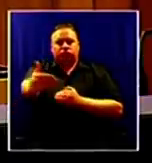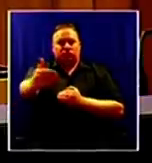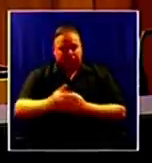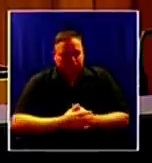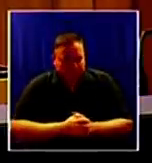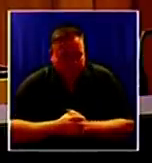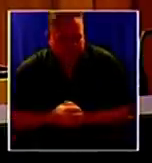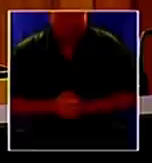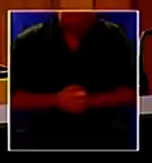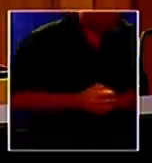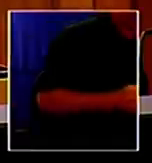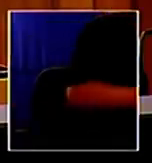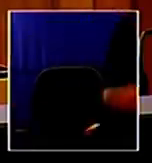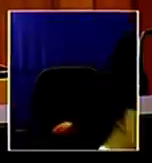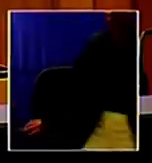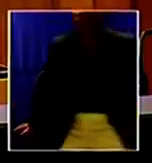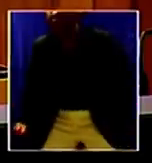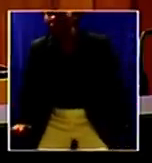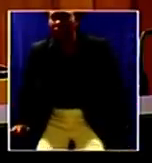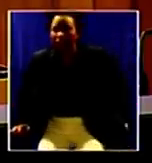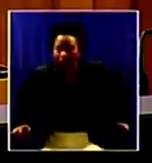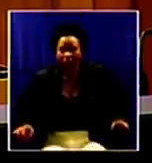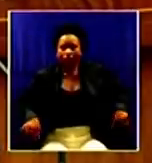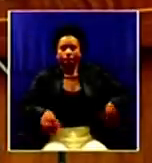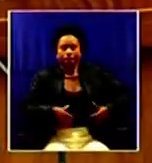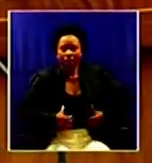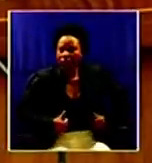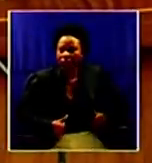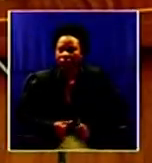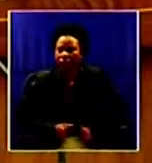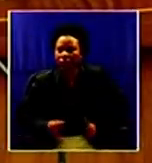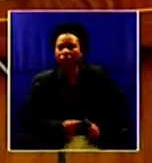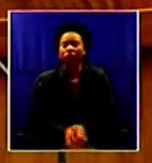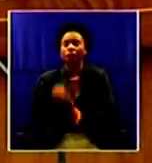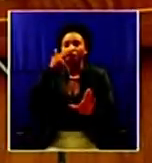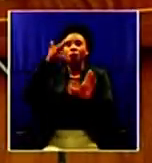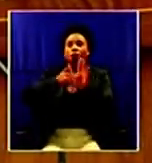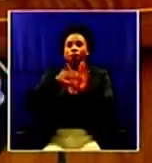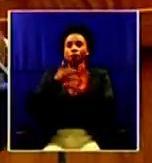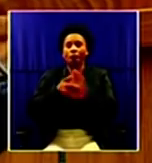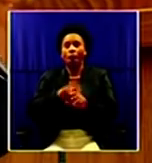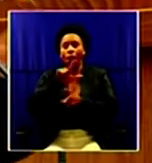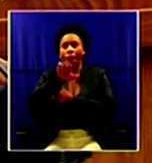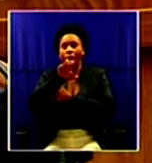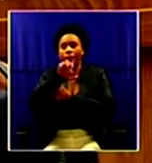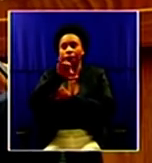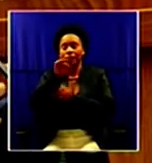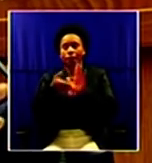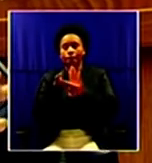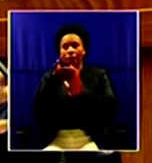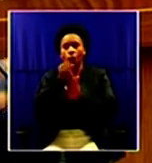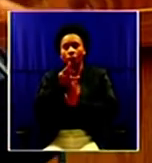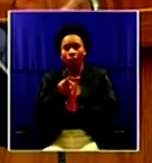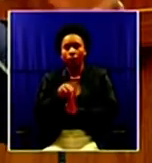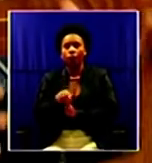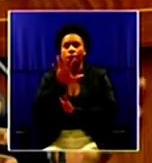fuel levies will be increased by 27 cents per liter, comprising 15 cents per liter